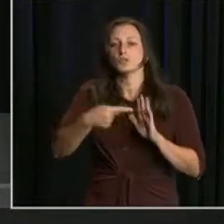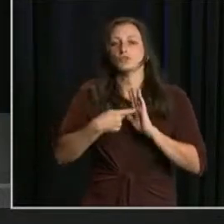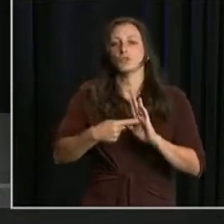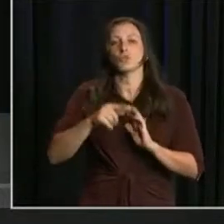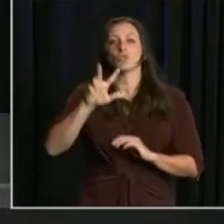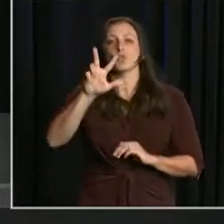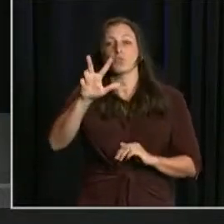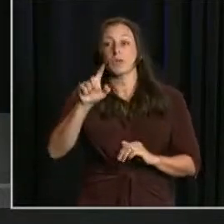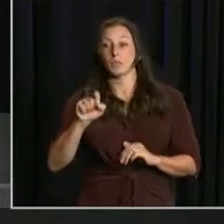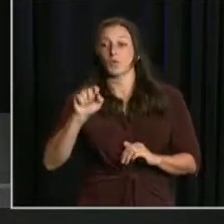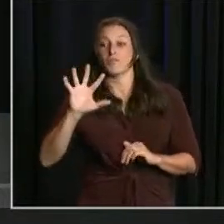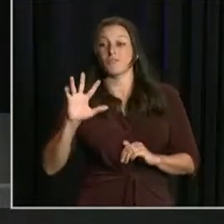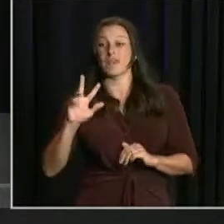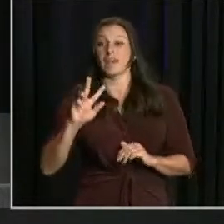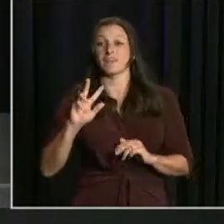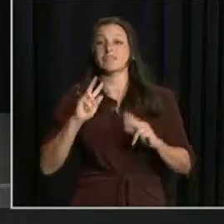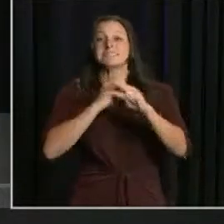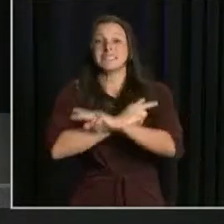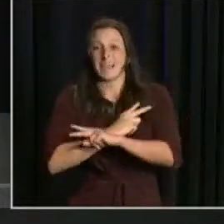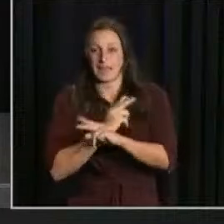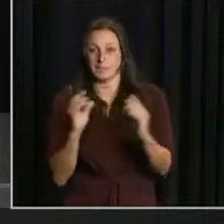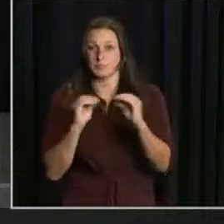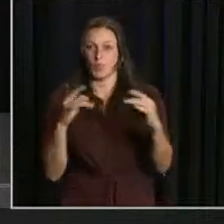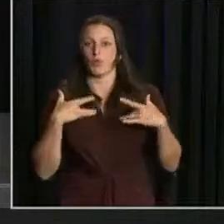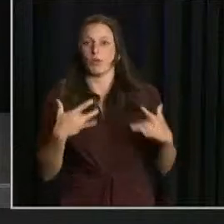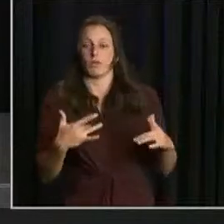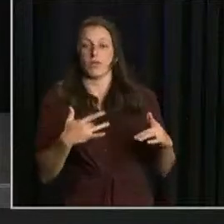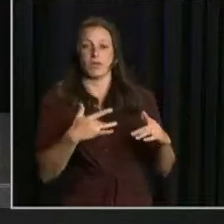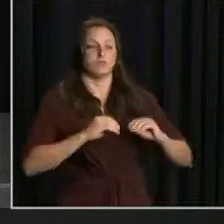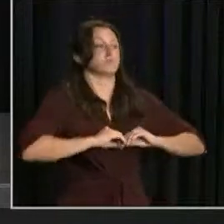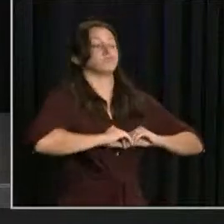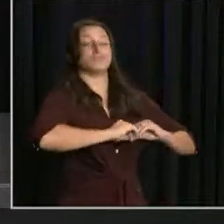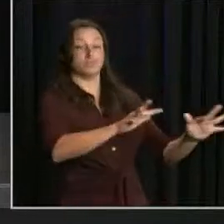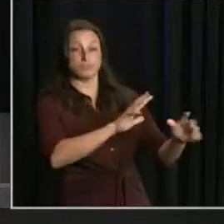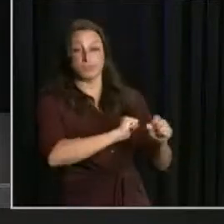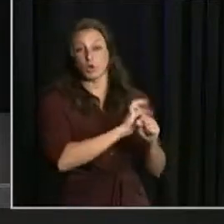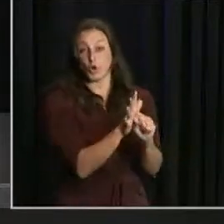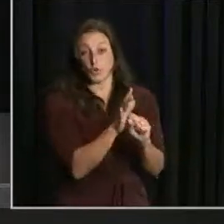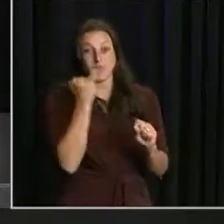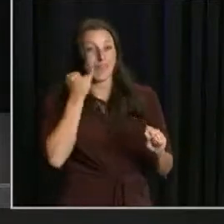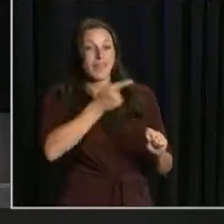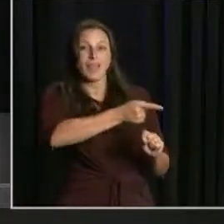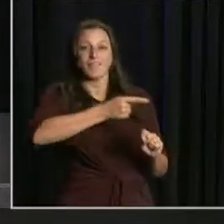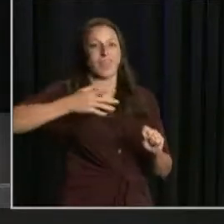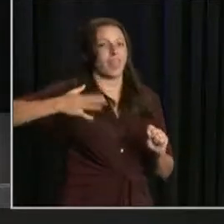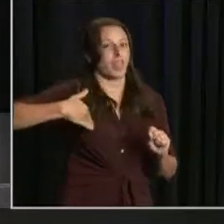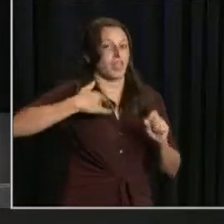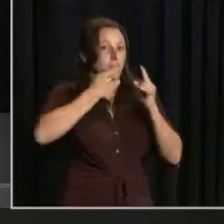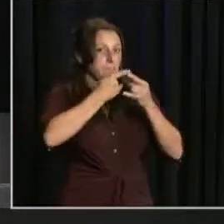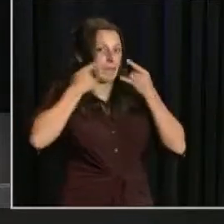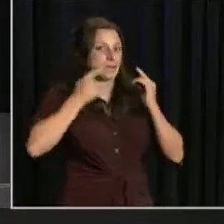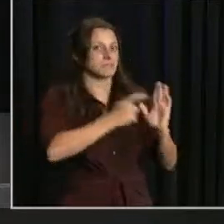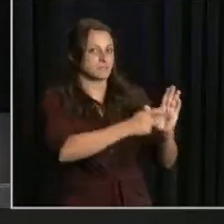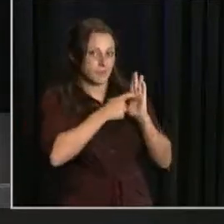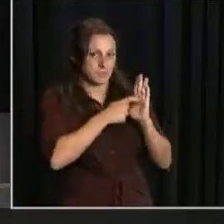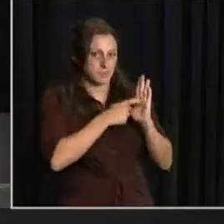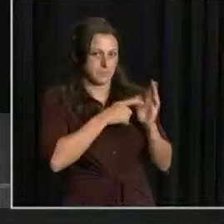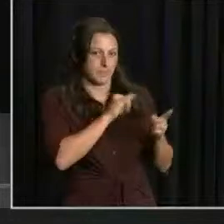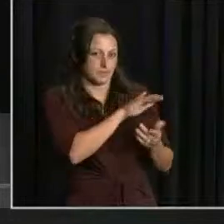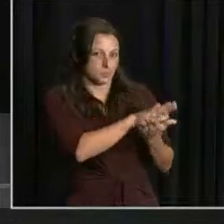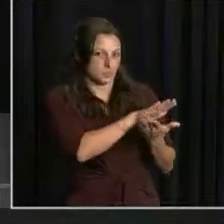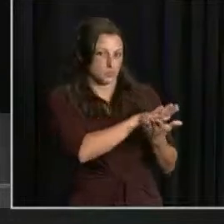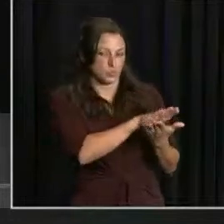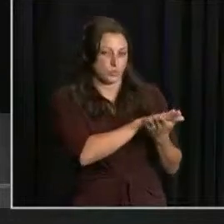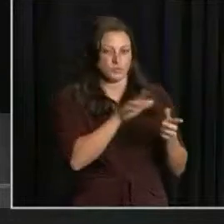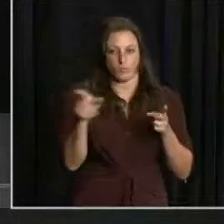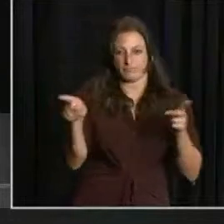3.5 times more likely to experience an outbreak if the school didn't mandate the mask. So that's why the